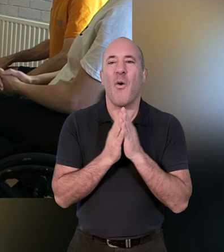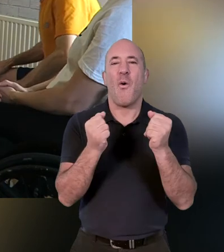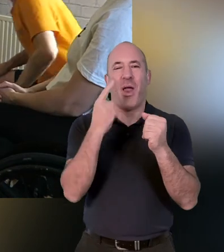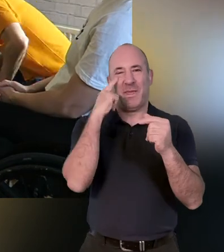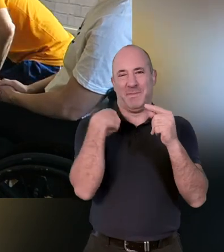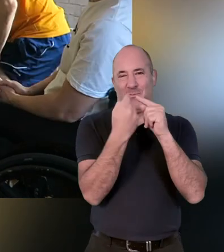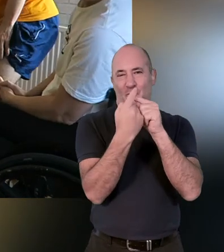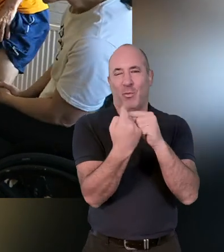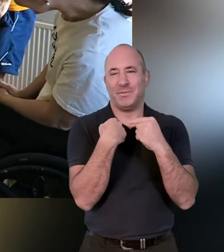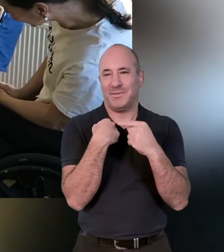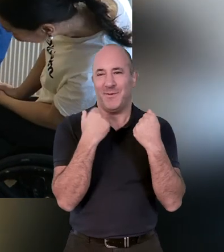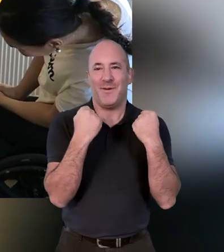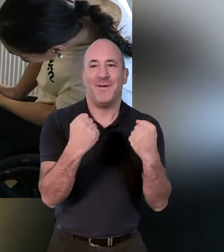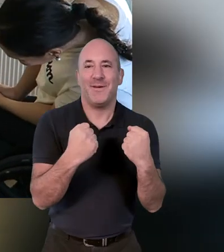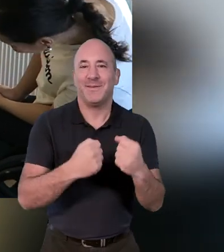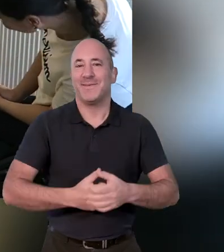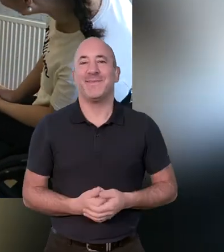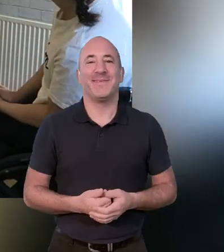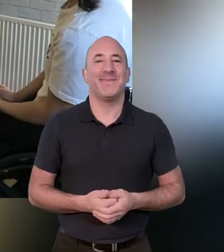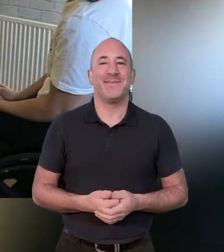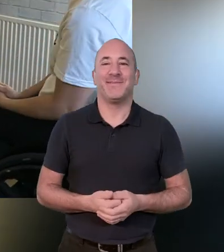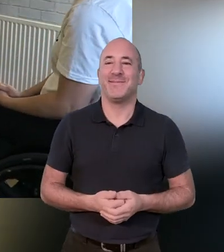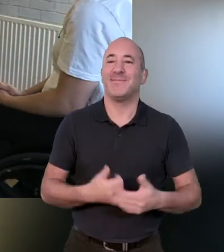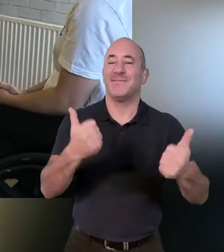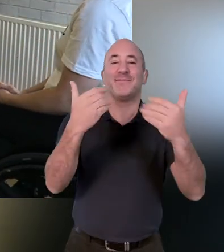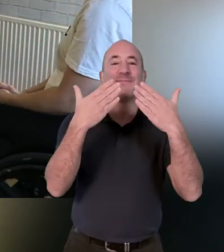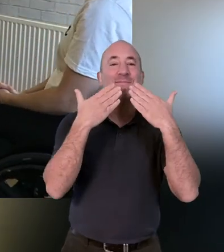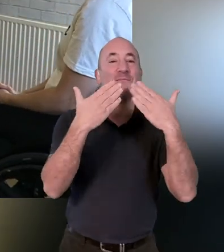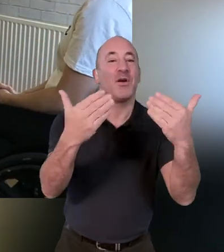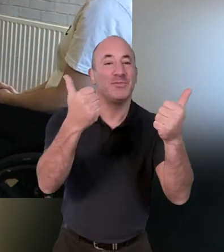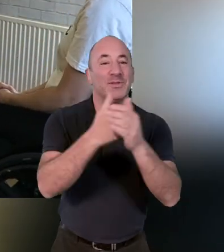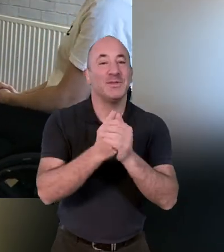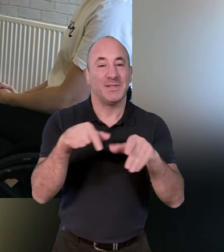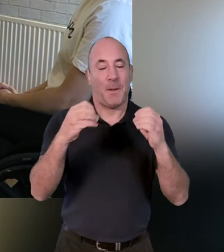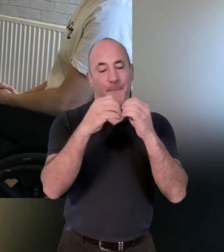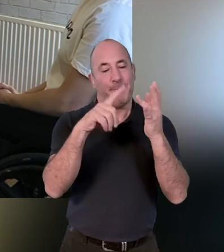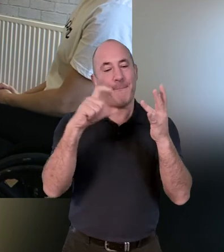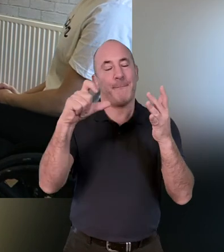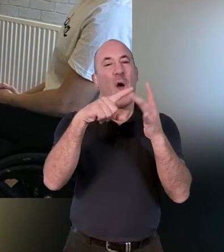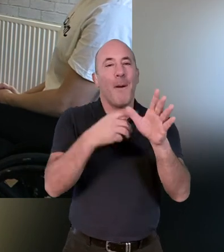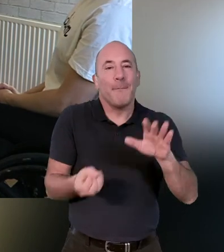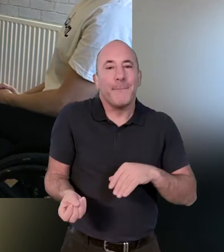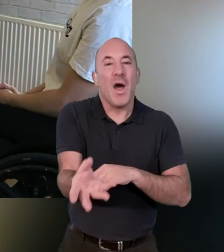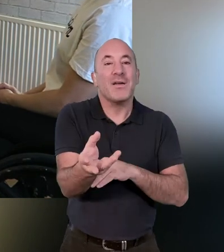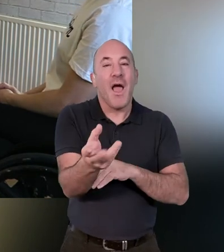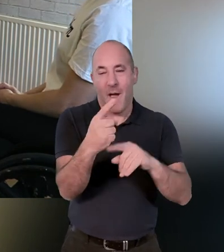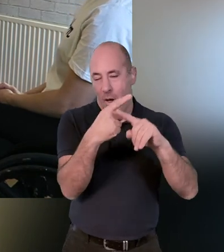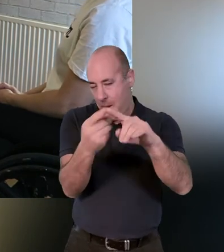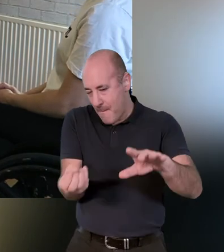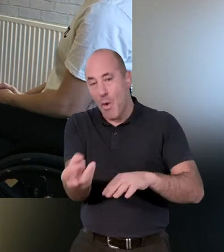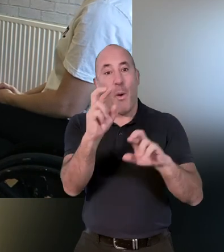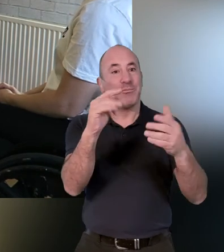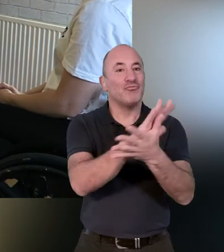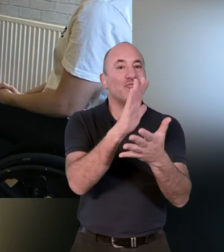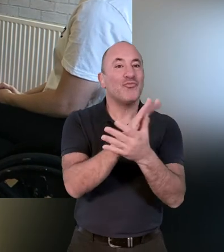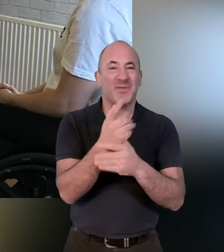Oh, I think I'm closest. Brilliant. So thanks very much, everybody. Hope you enjoyed the boccia, the target games.